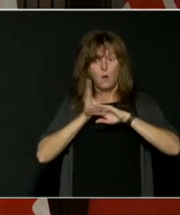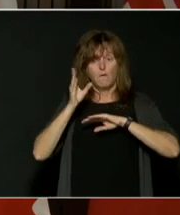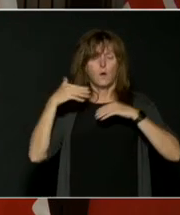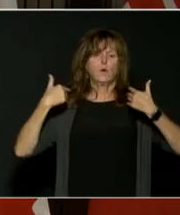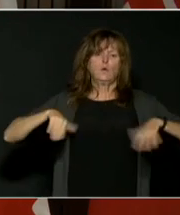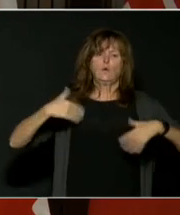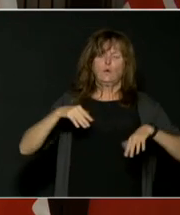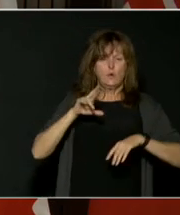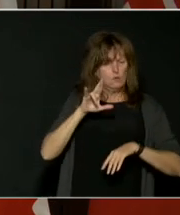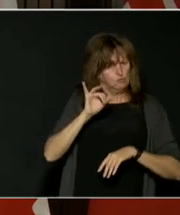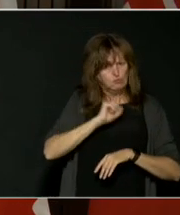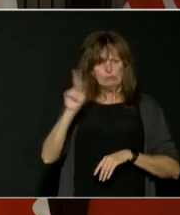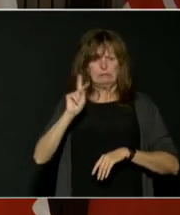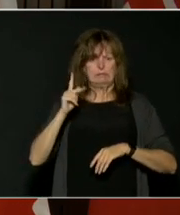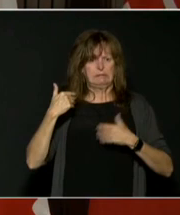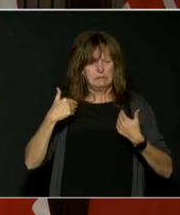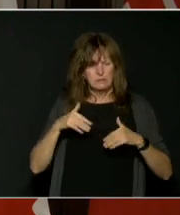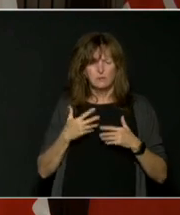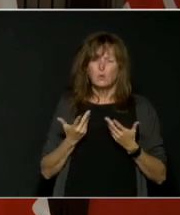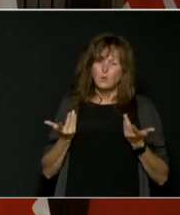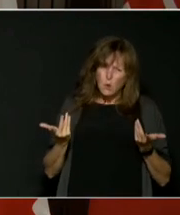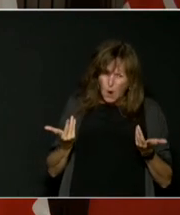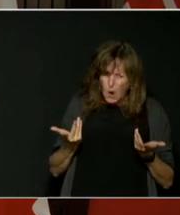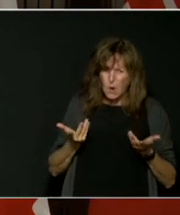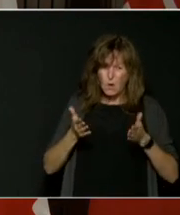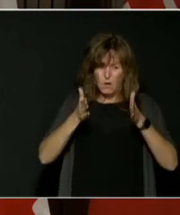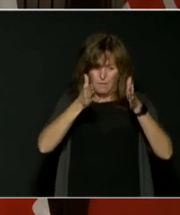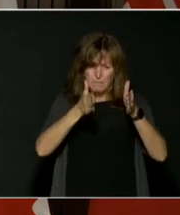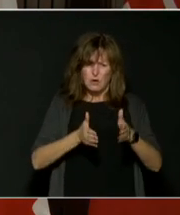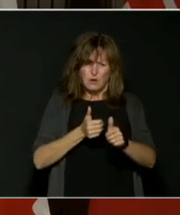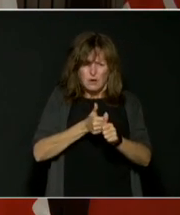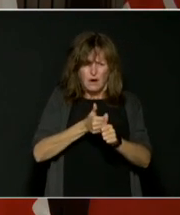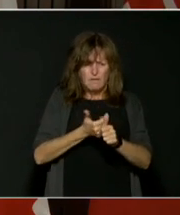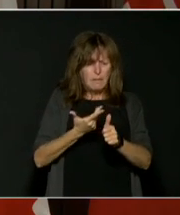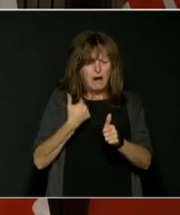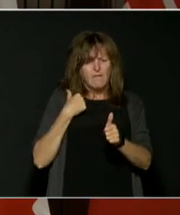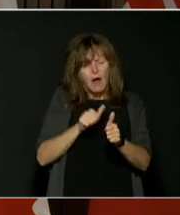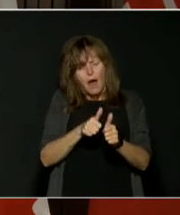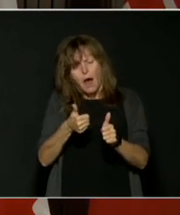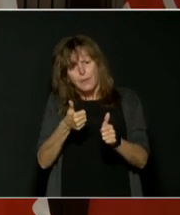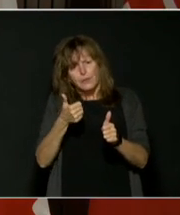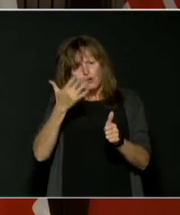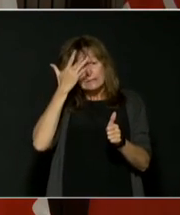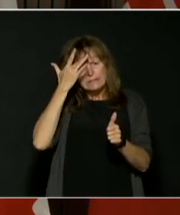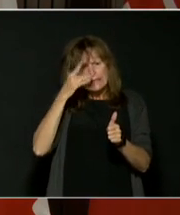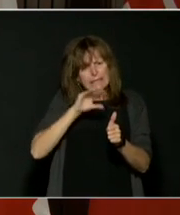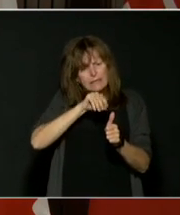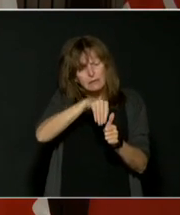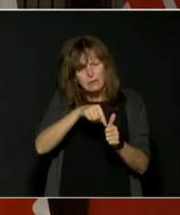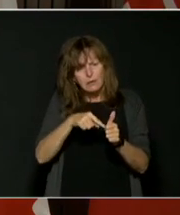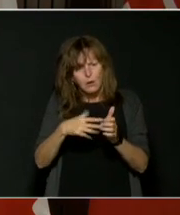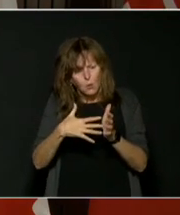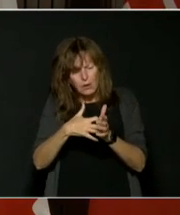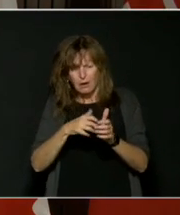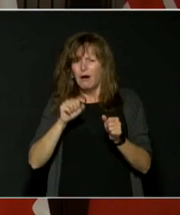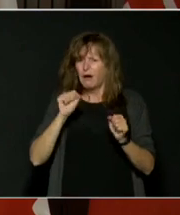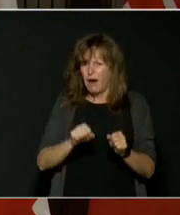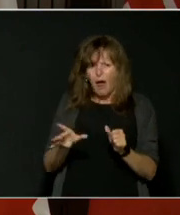conditions, chronic health conditions, are more at risk. Children do not seem to be seriously affected in general.